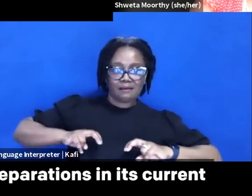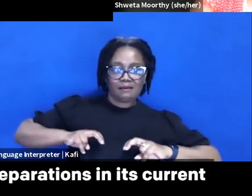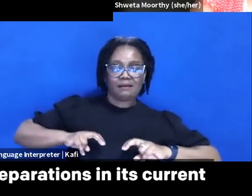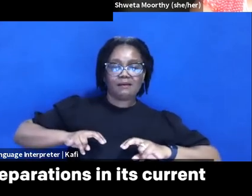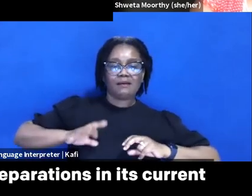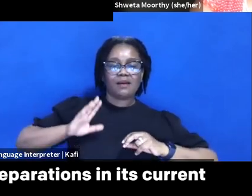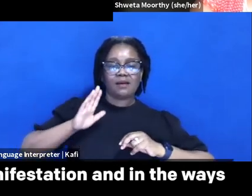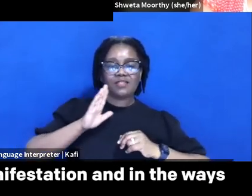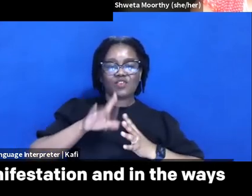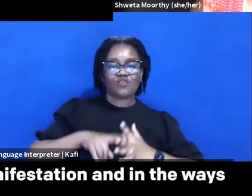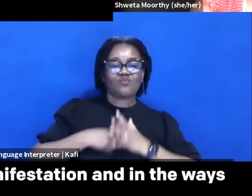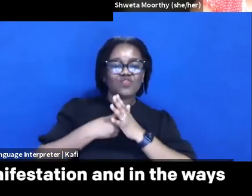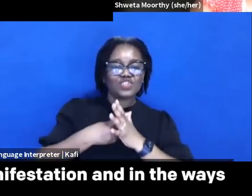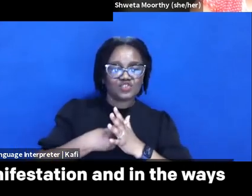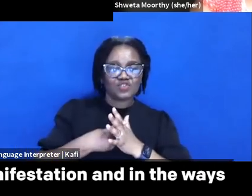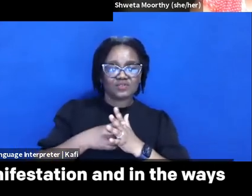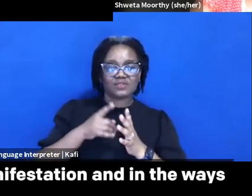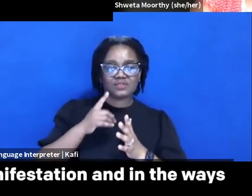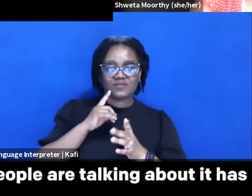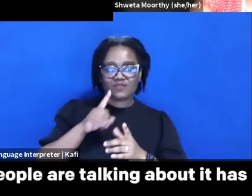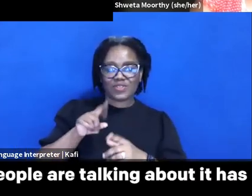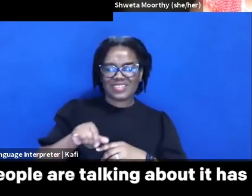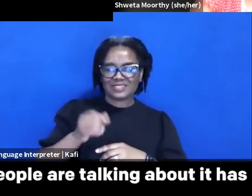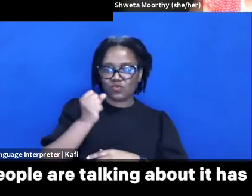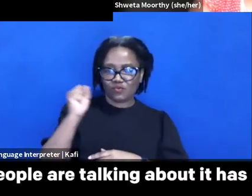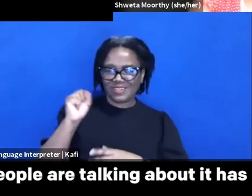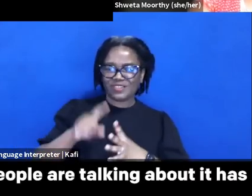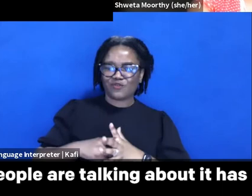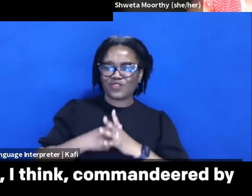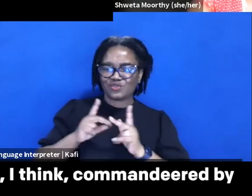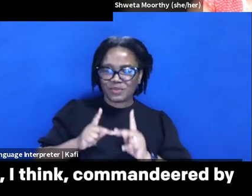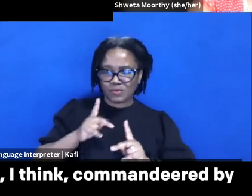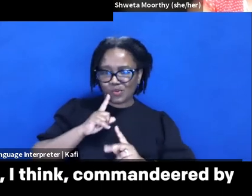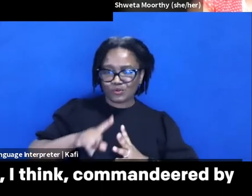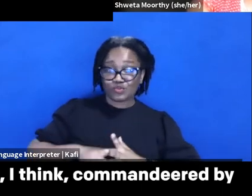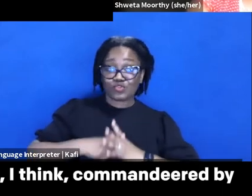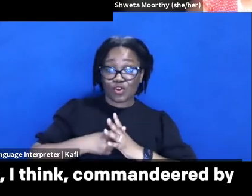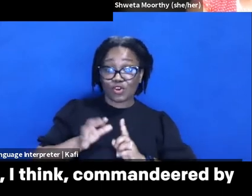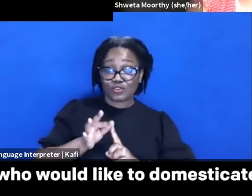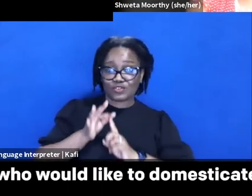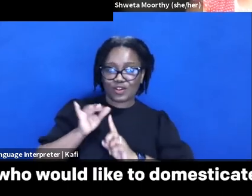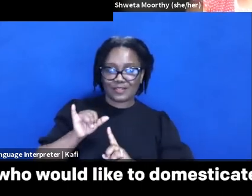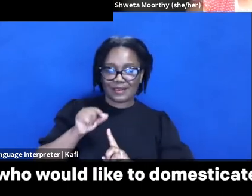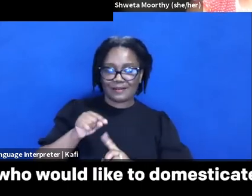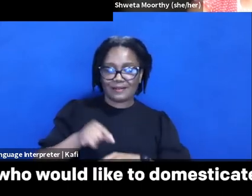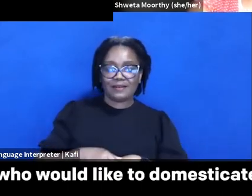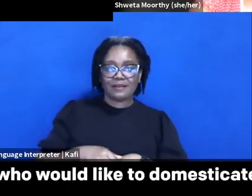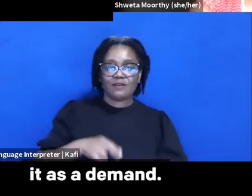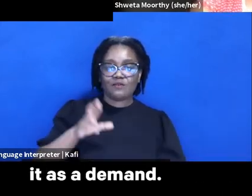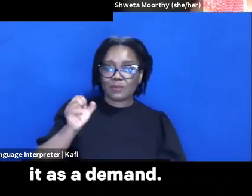current manifestation in the ways that people are talking about it has been, I think, commandeered by people who would like